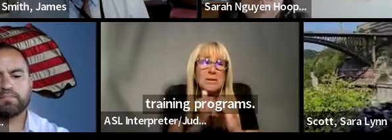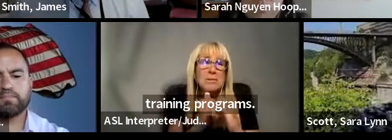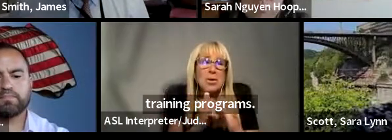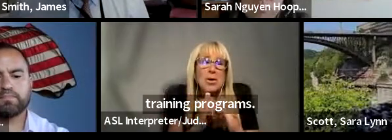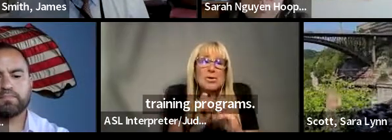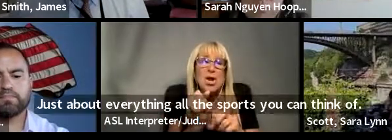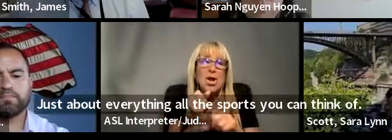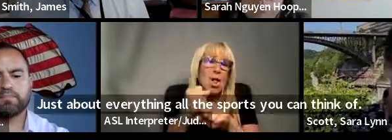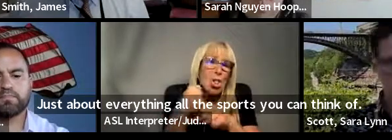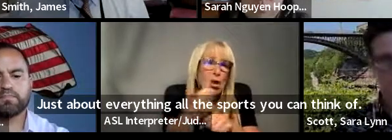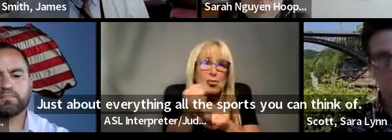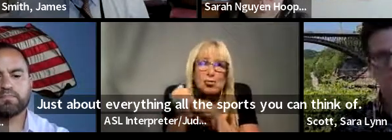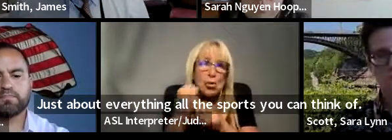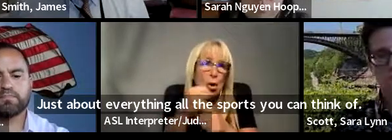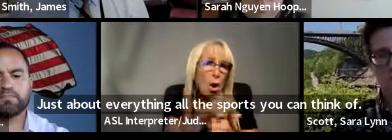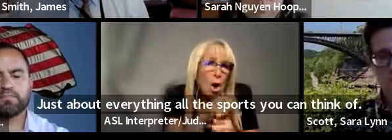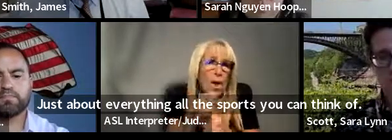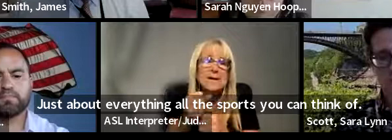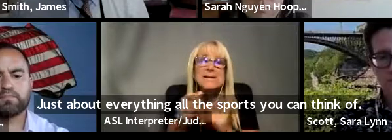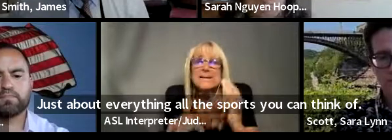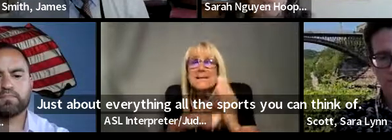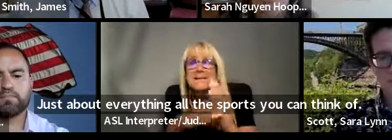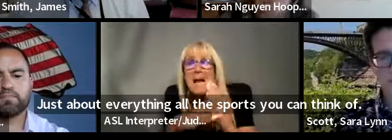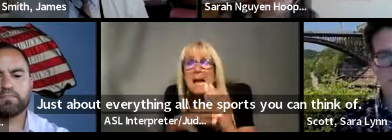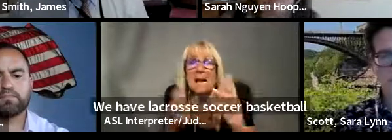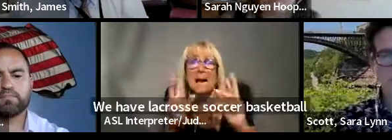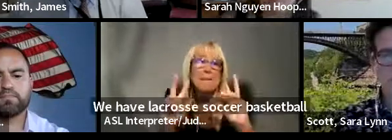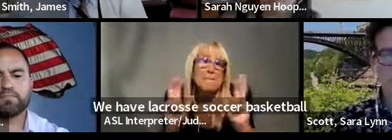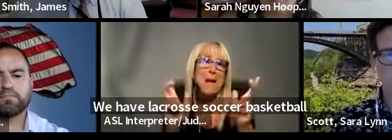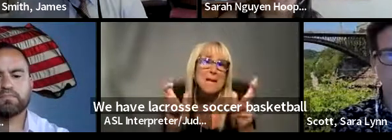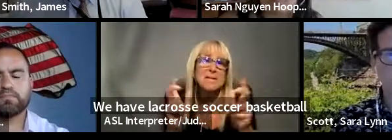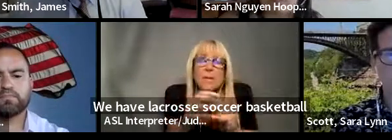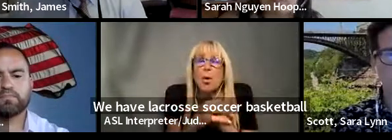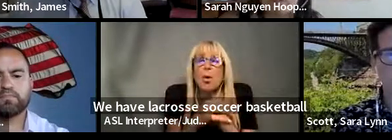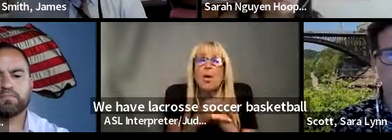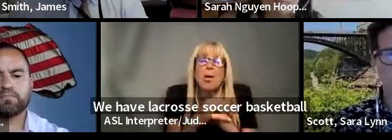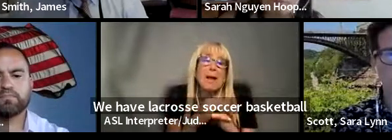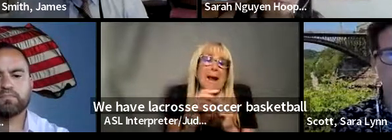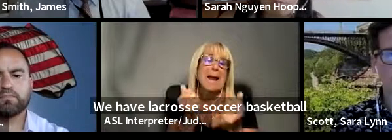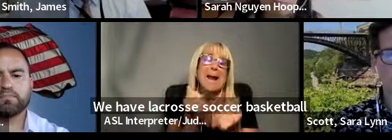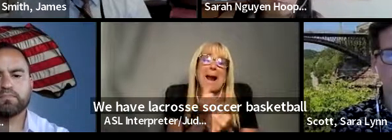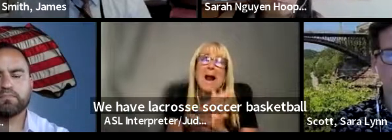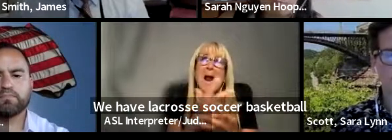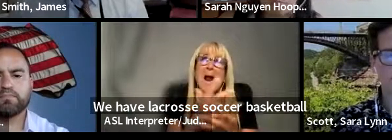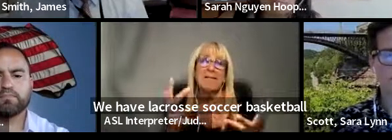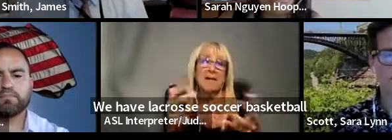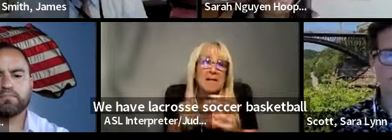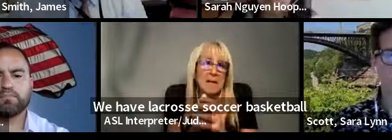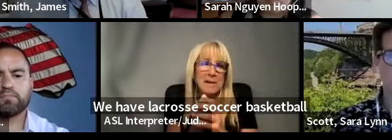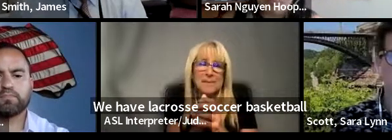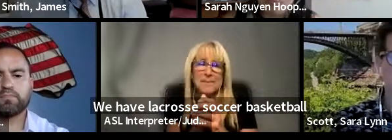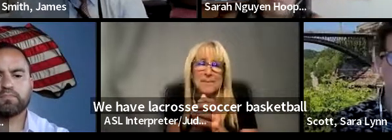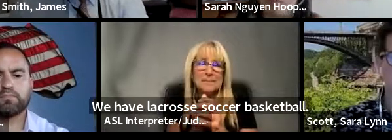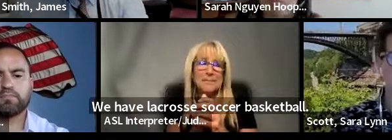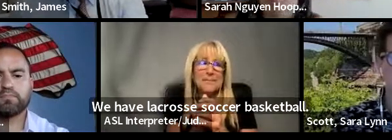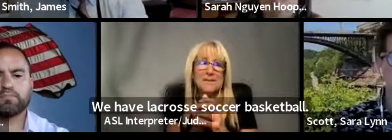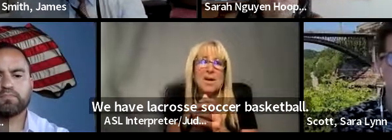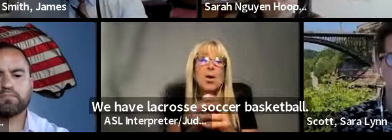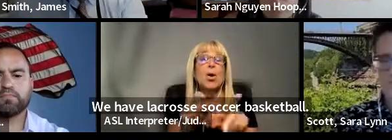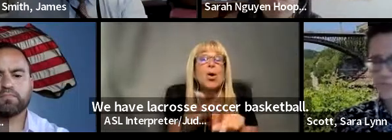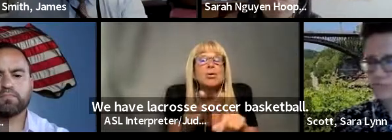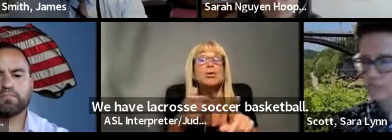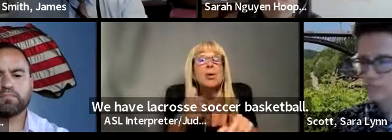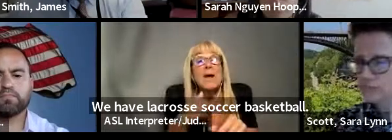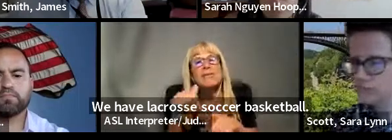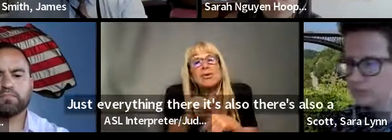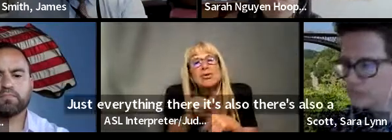lacrosse, soccer, basketball, just everything there. There's also a training